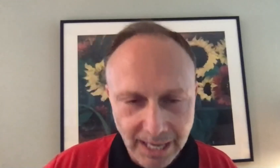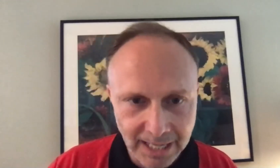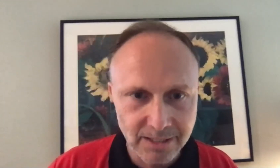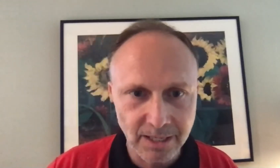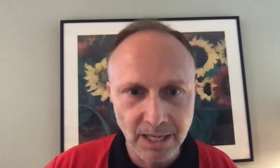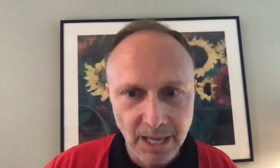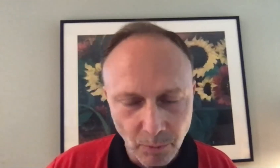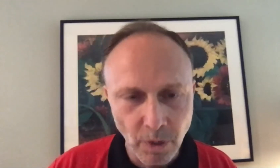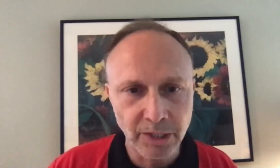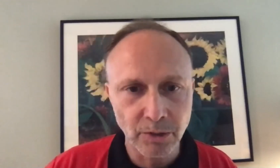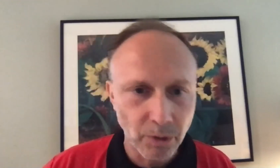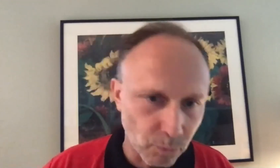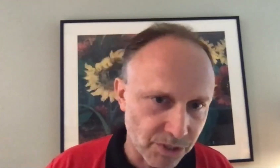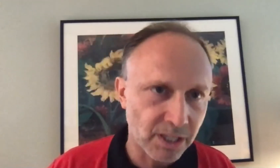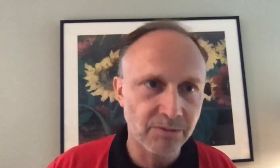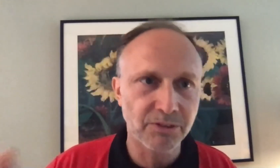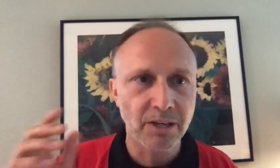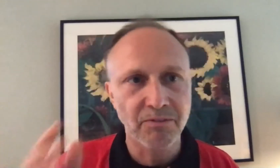appearance.